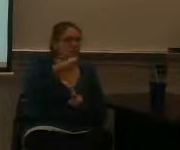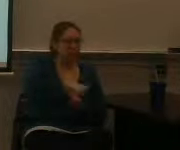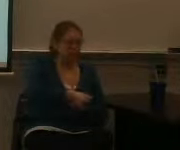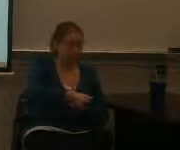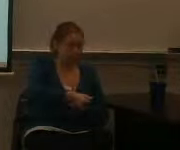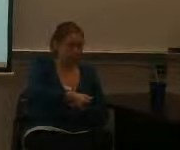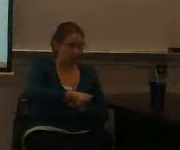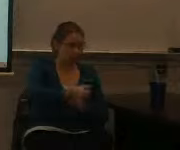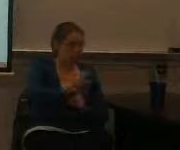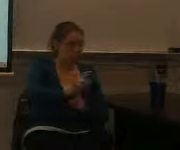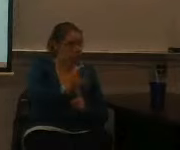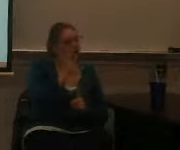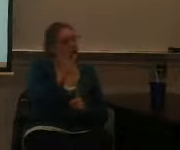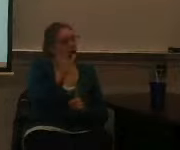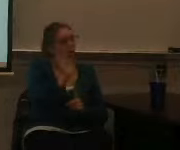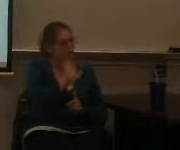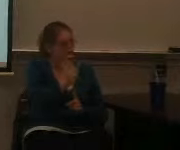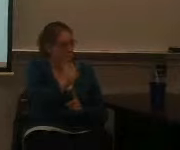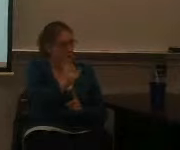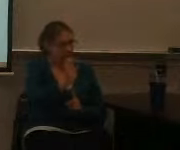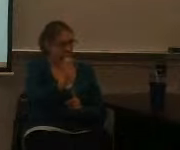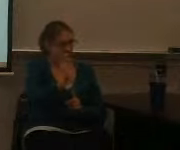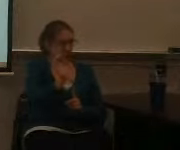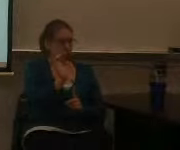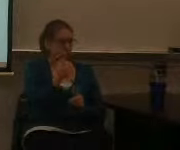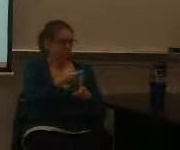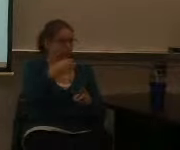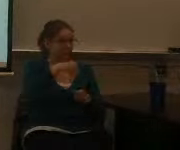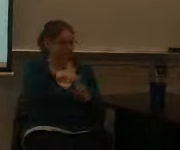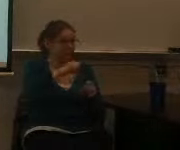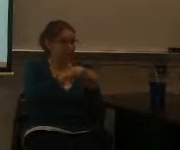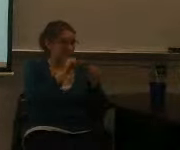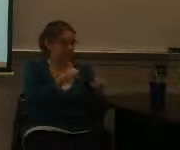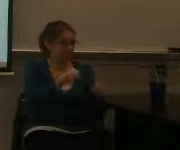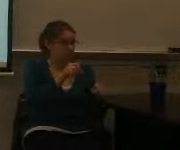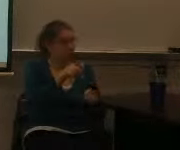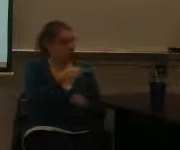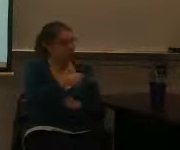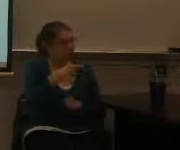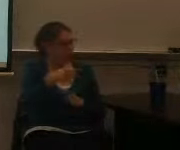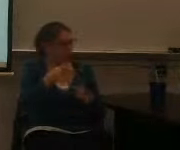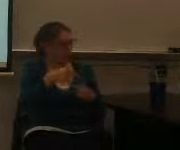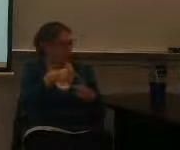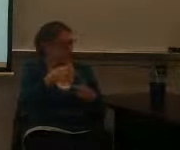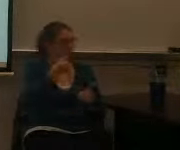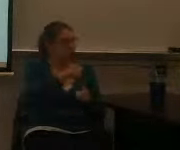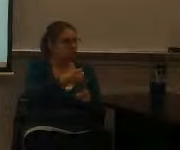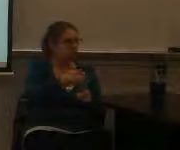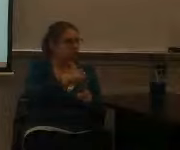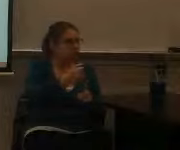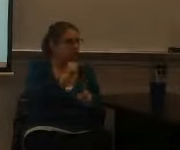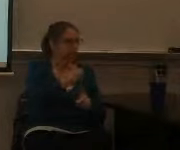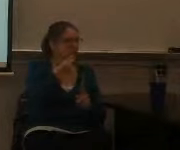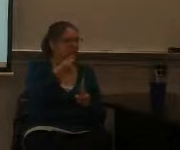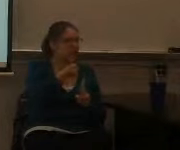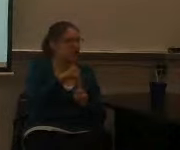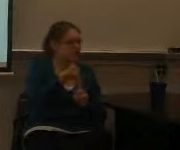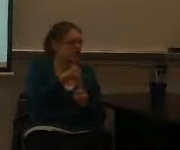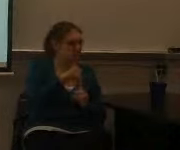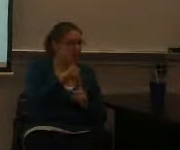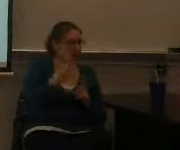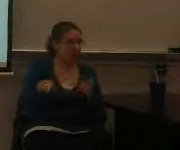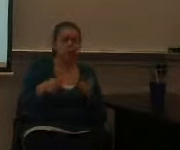essentially, or carbon from within the system. That's primary production. Allotthonous, other, coming